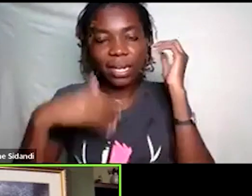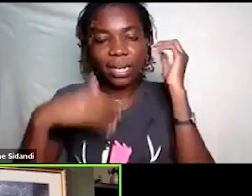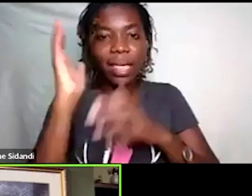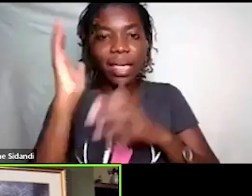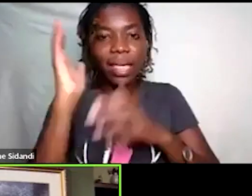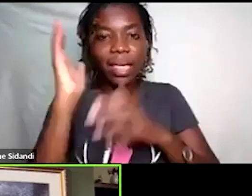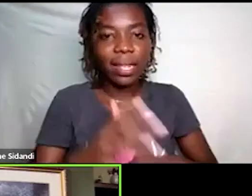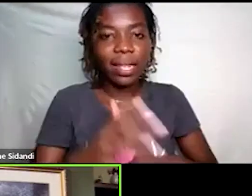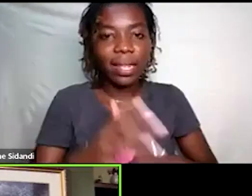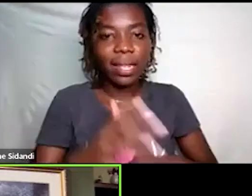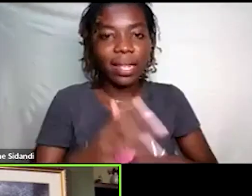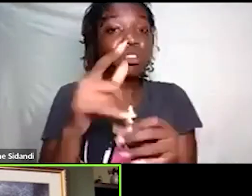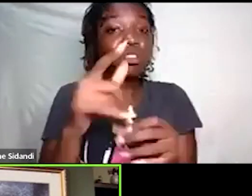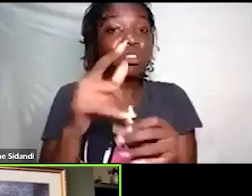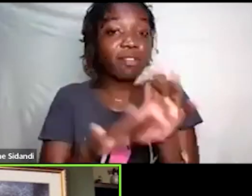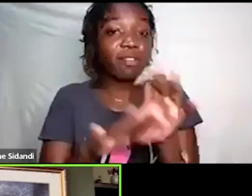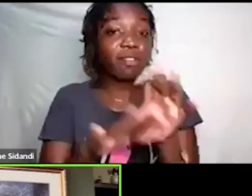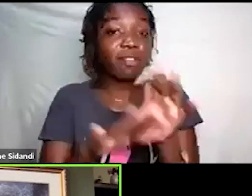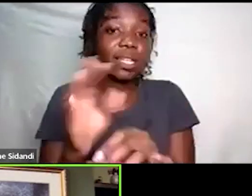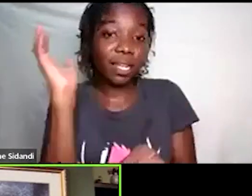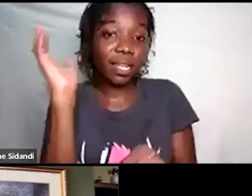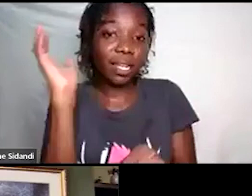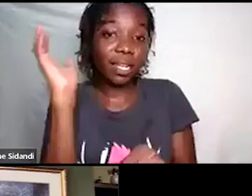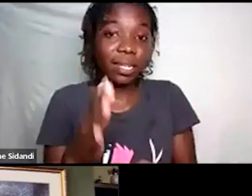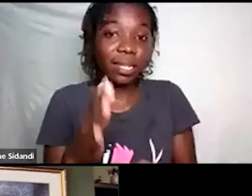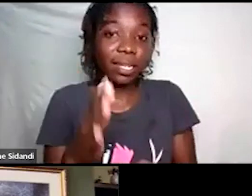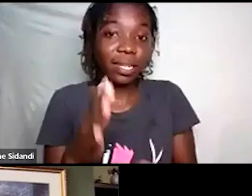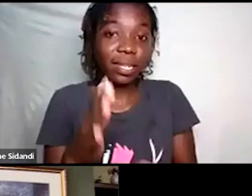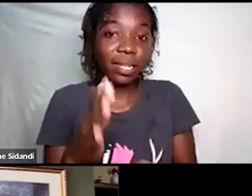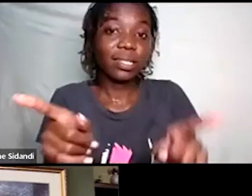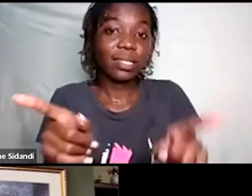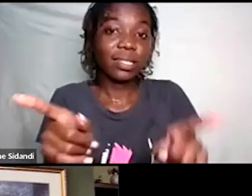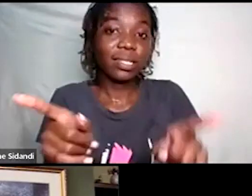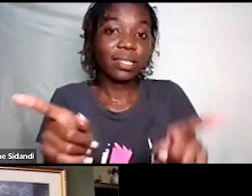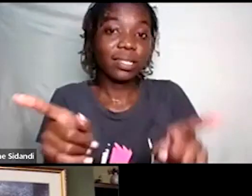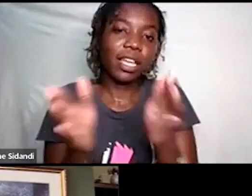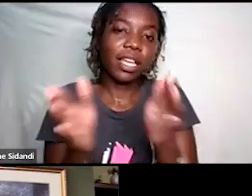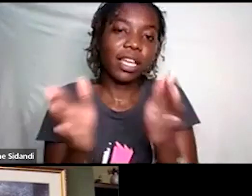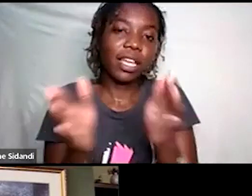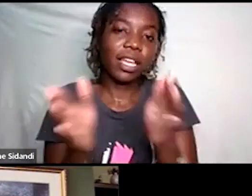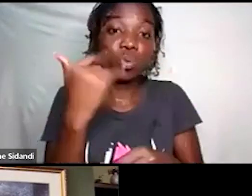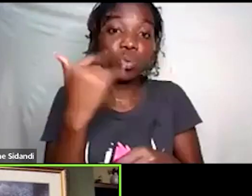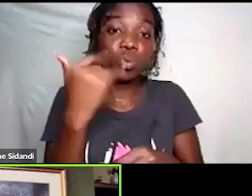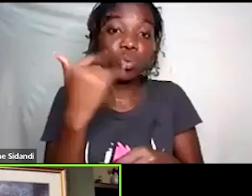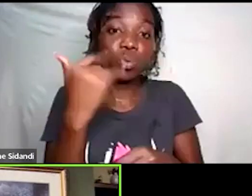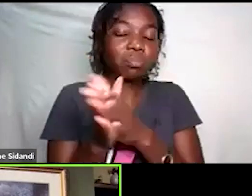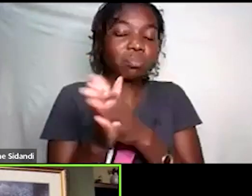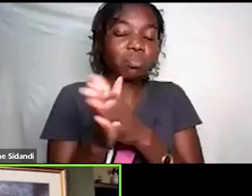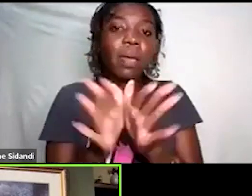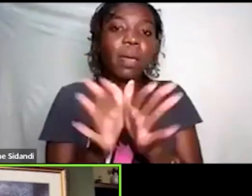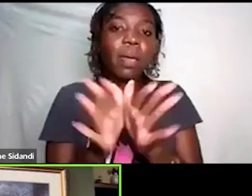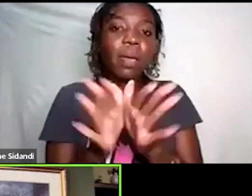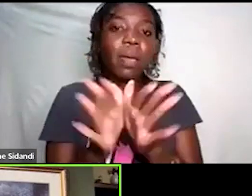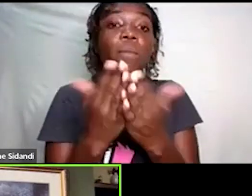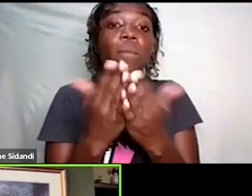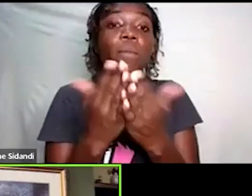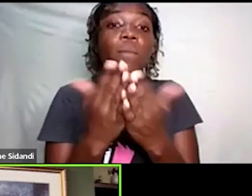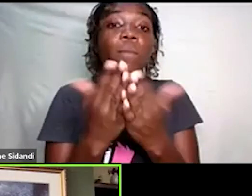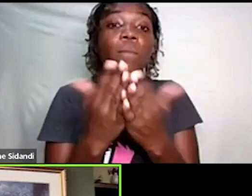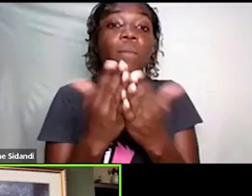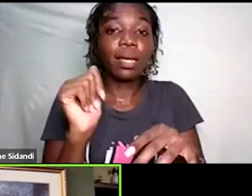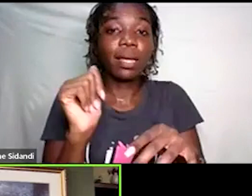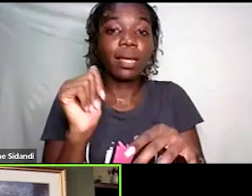directly. I'll send you everything directly like I did last time. So and for those who are interested in my book, you can get them on Amazon. But if you'd like